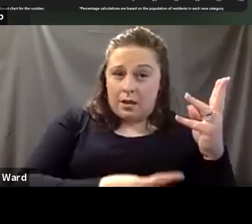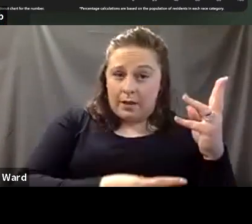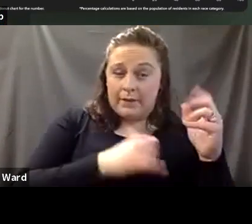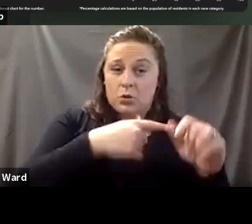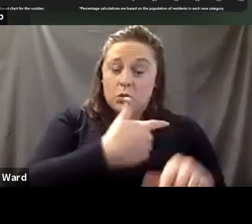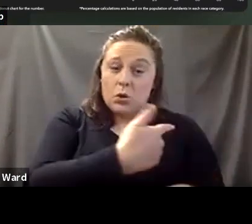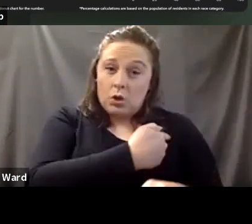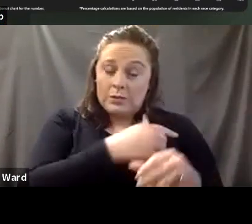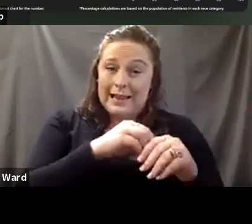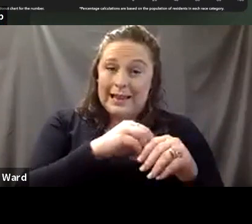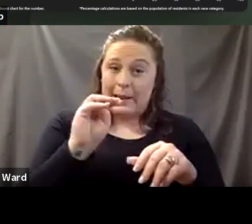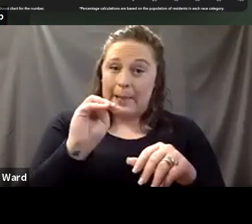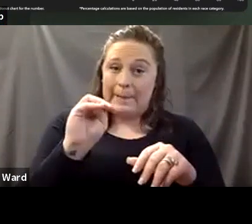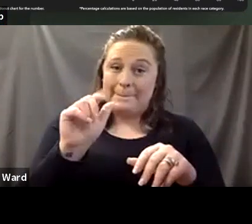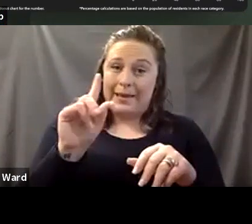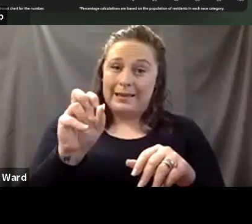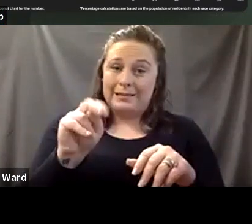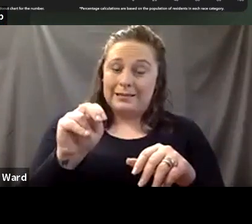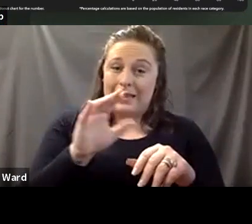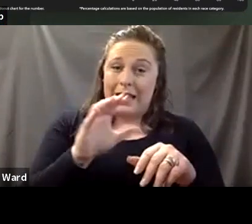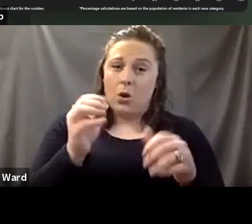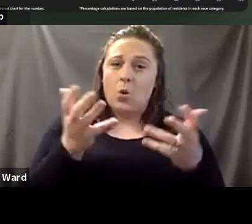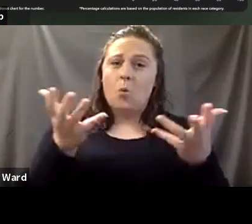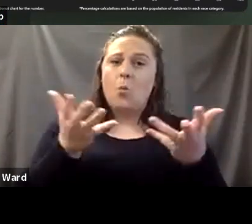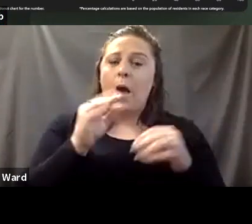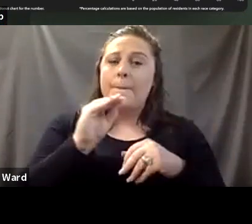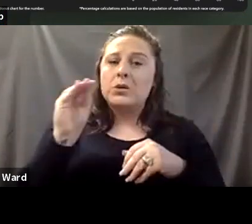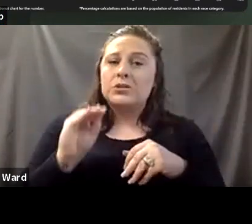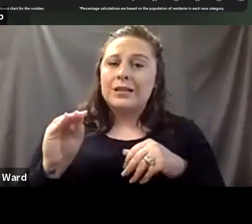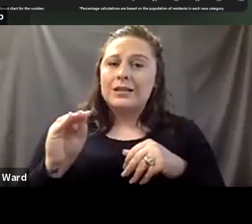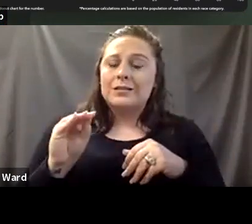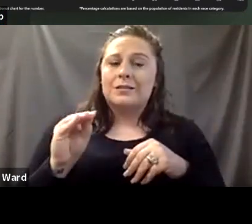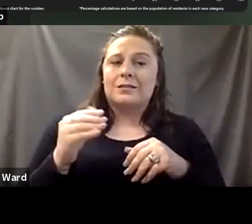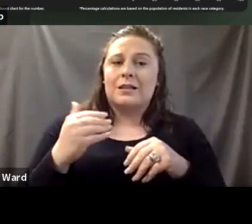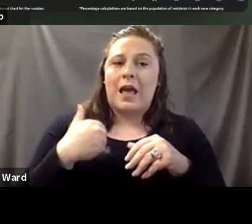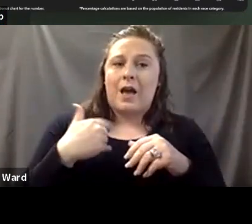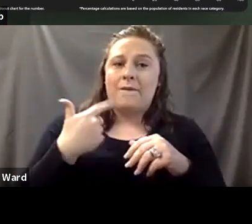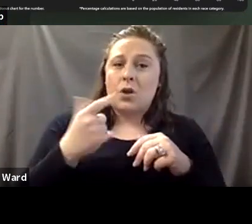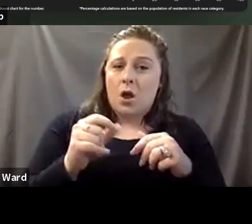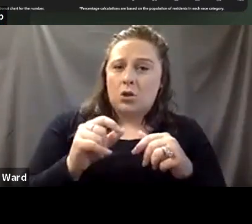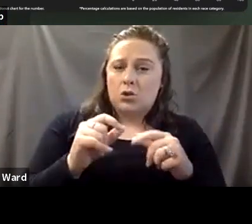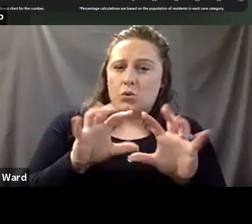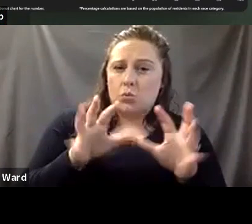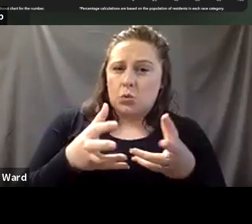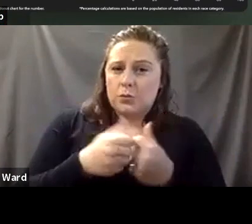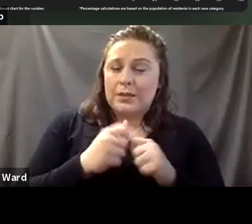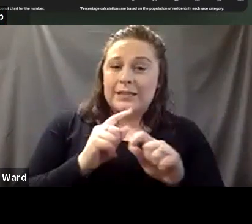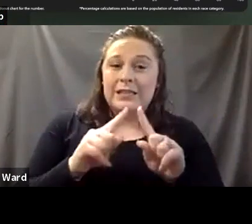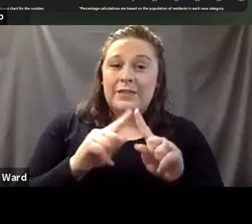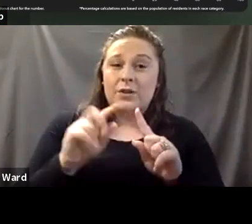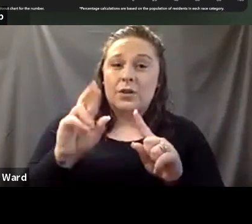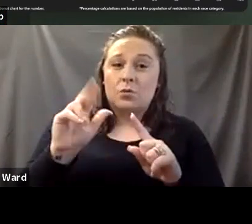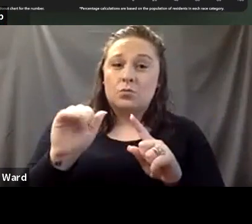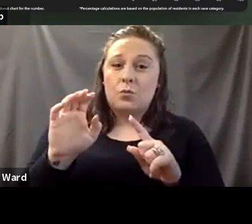administered in Madison County, what percentage of those doses have gone to groups with different races? So that